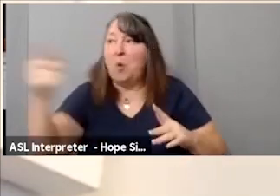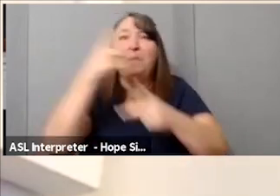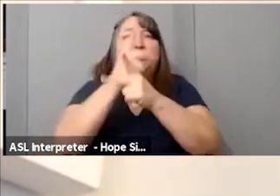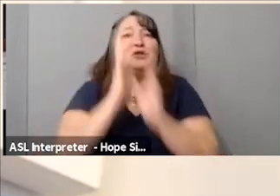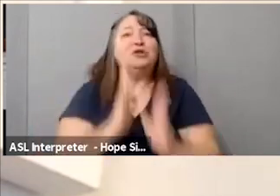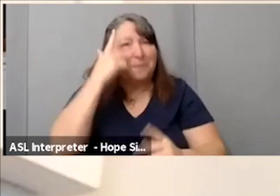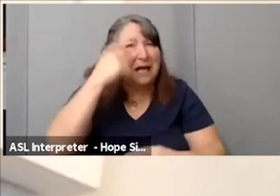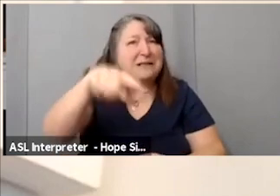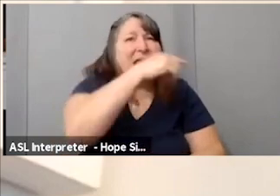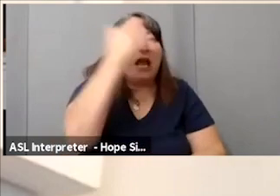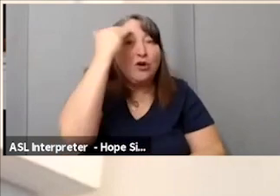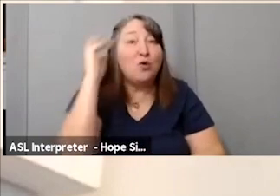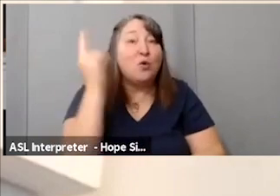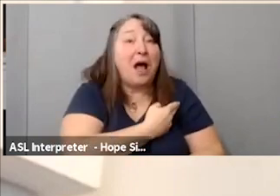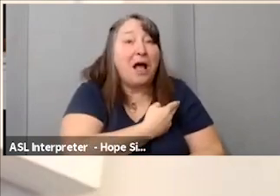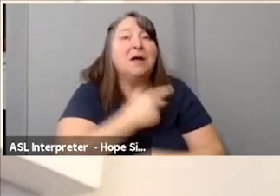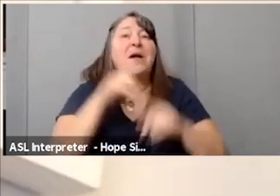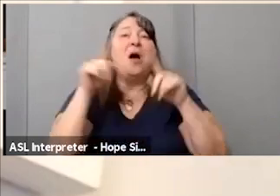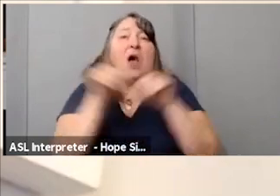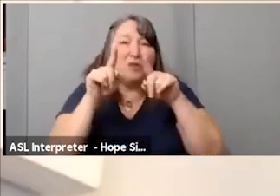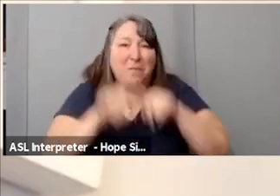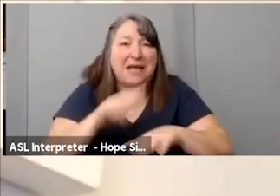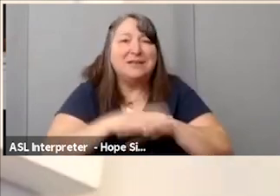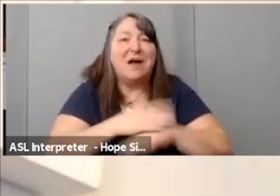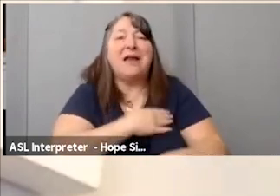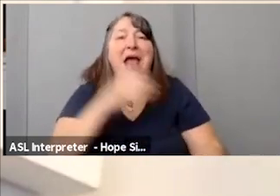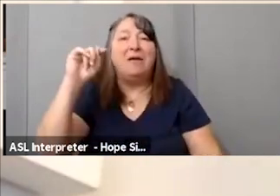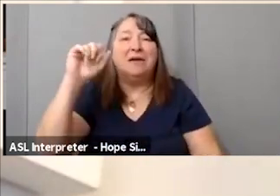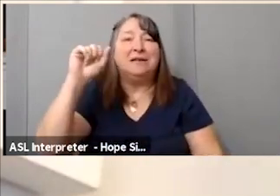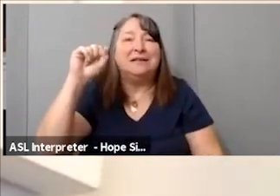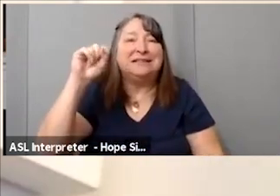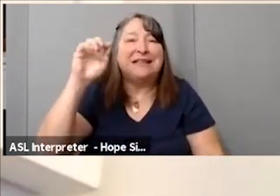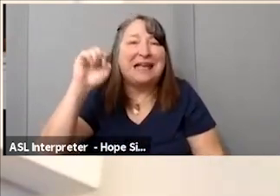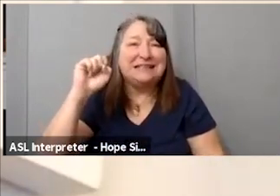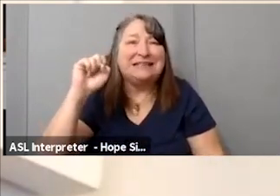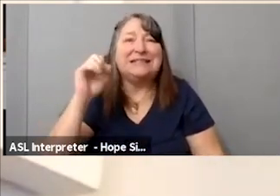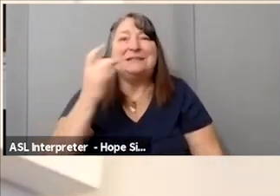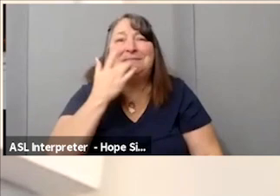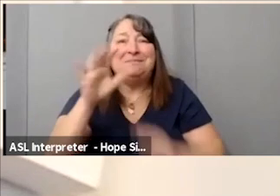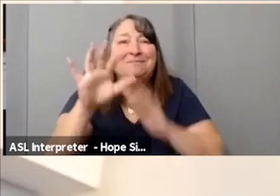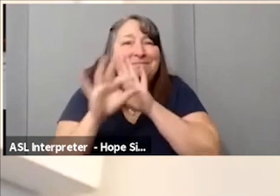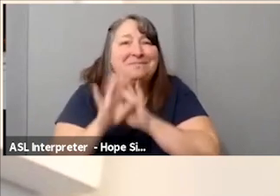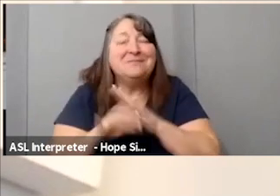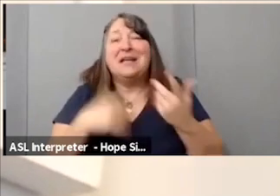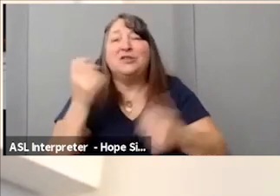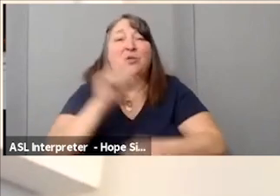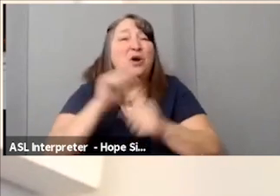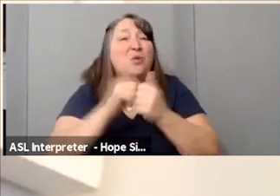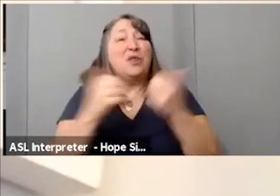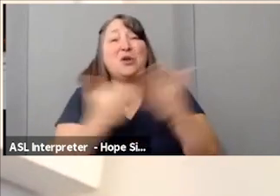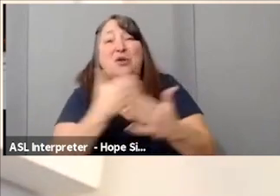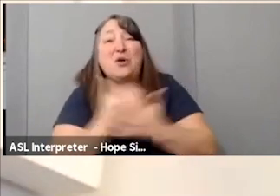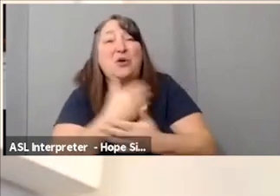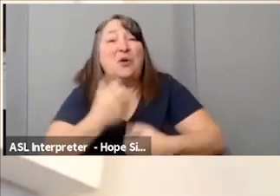was also based on our taste. It was also based on sort of our ability to work with new voices and talent and